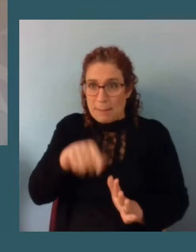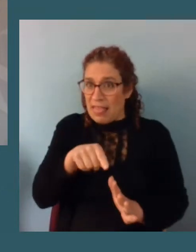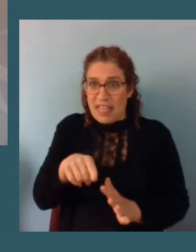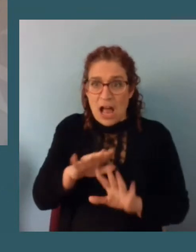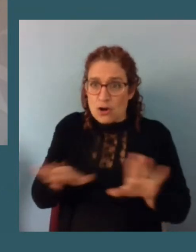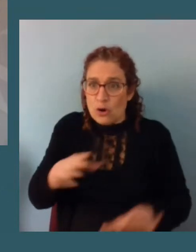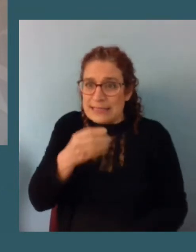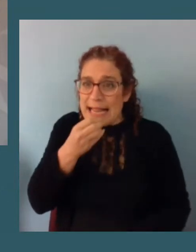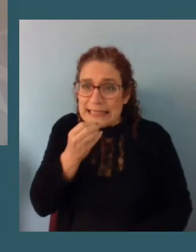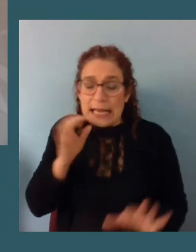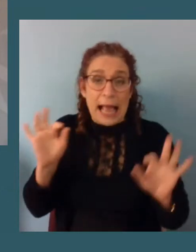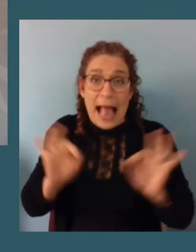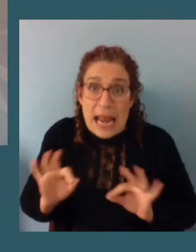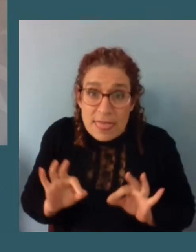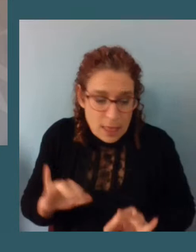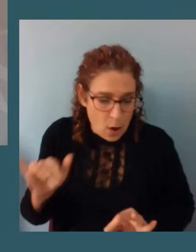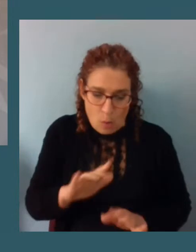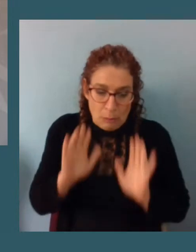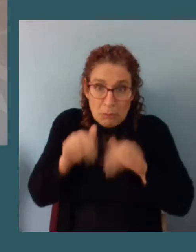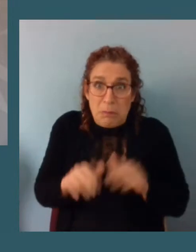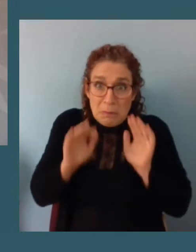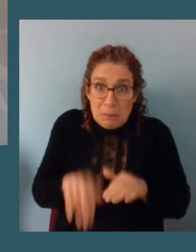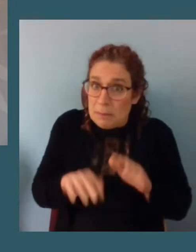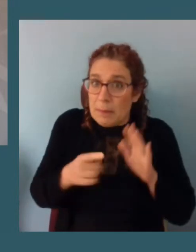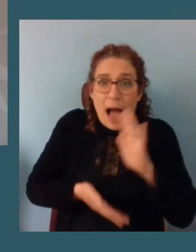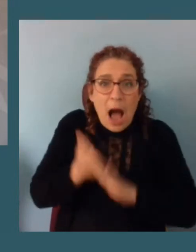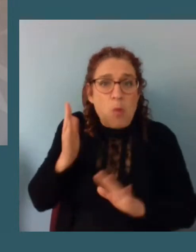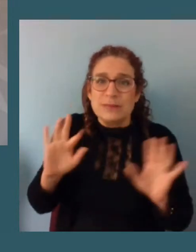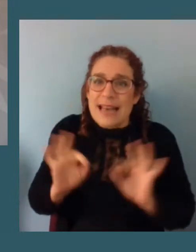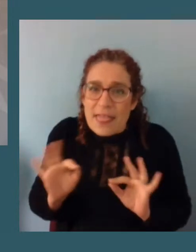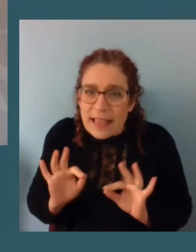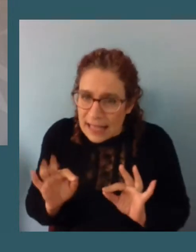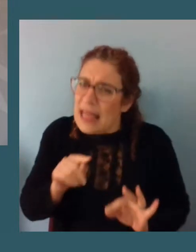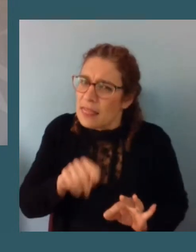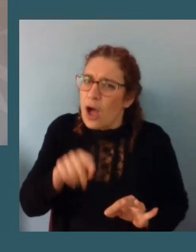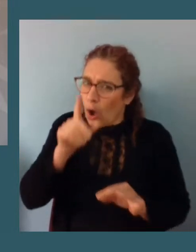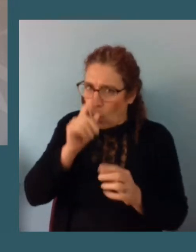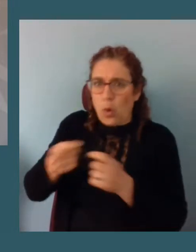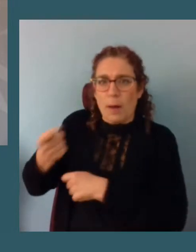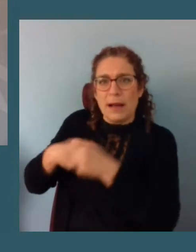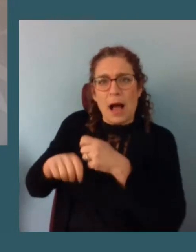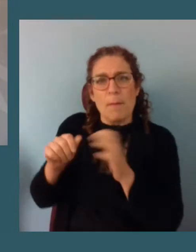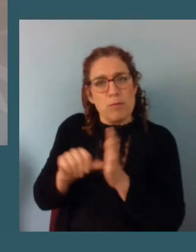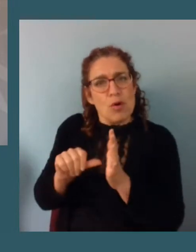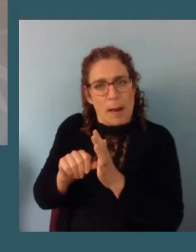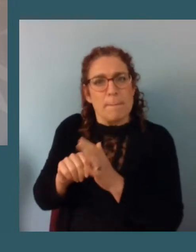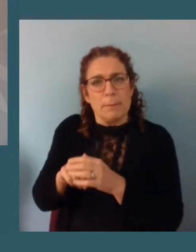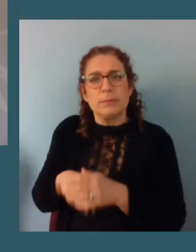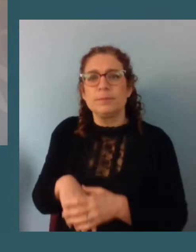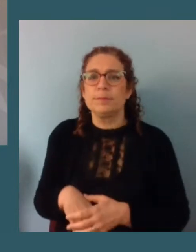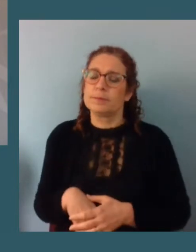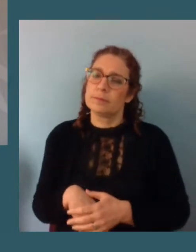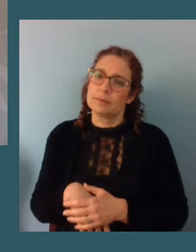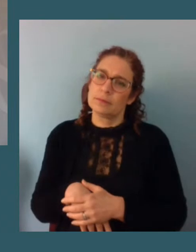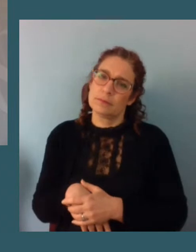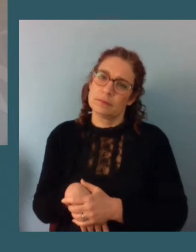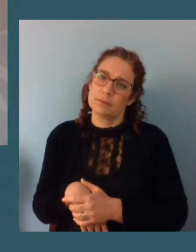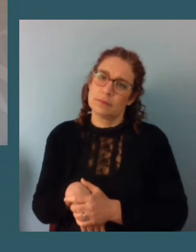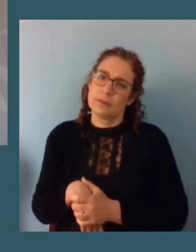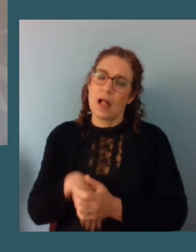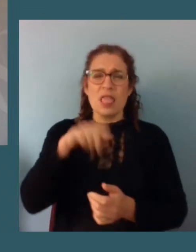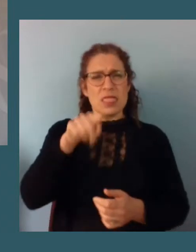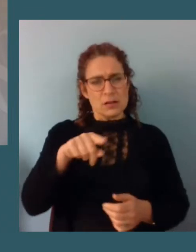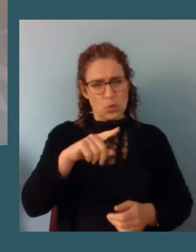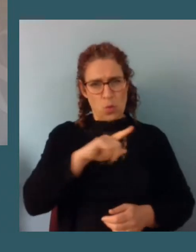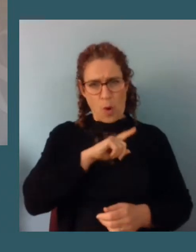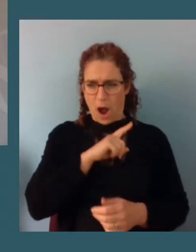going out at all, I think that's the problem. And that's on that kind of spectrum I showed you. This is why it's so key to really explore some